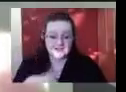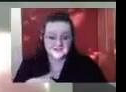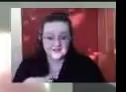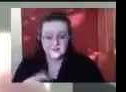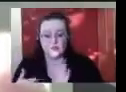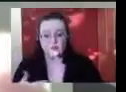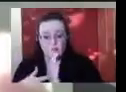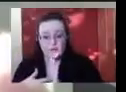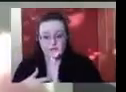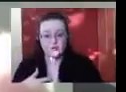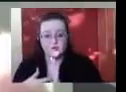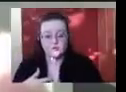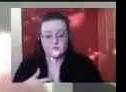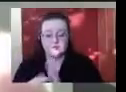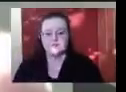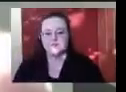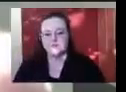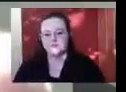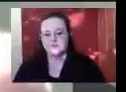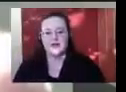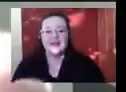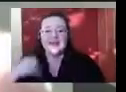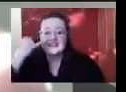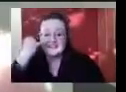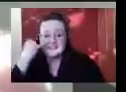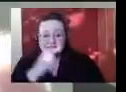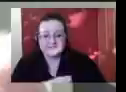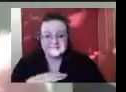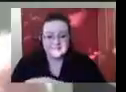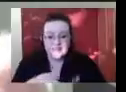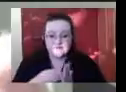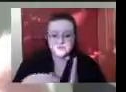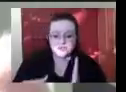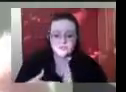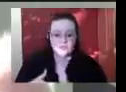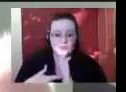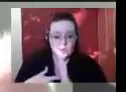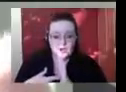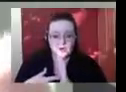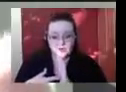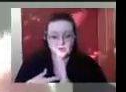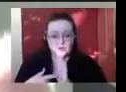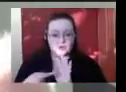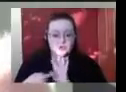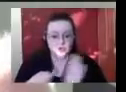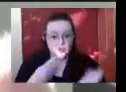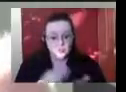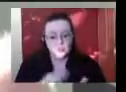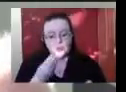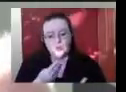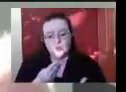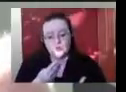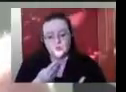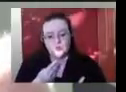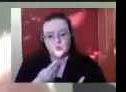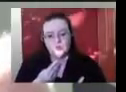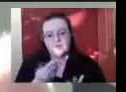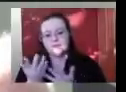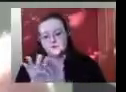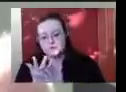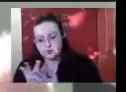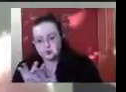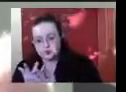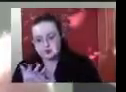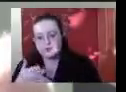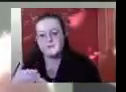and students are required to complete that provincial screening tool daily, and then they should follow the instructions on the screening tool